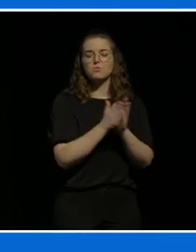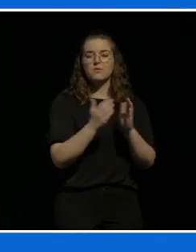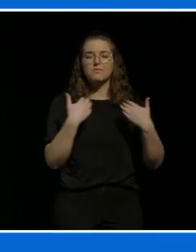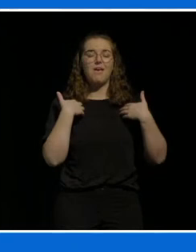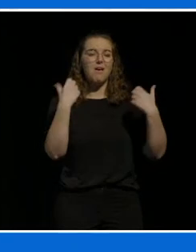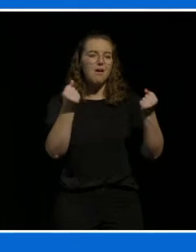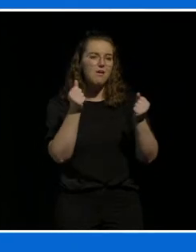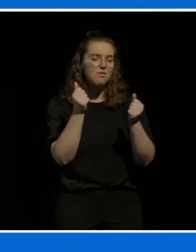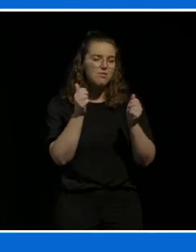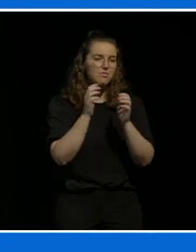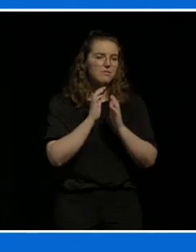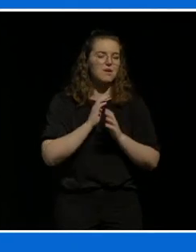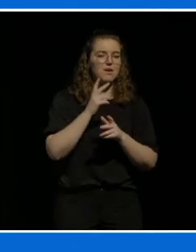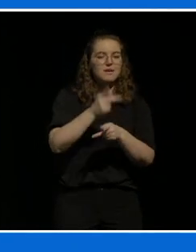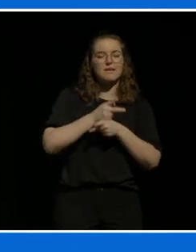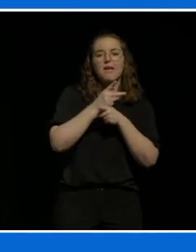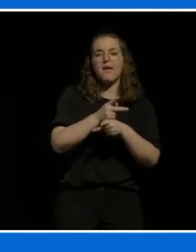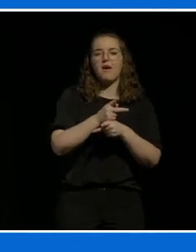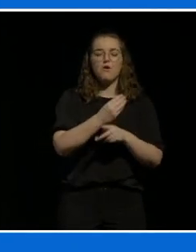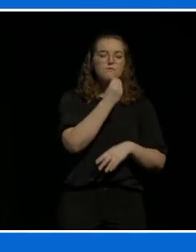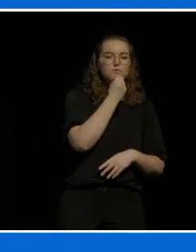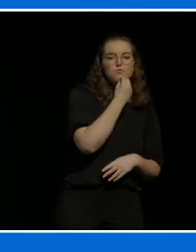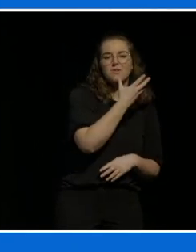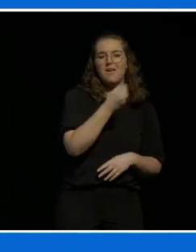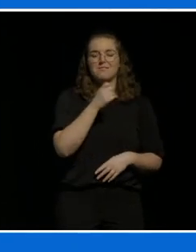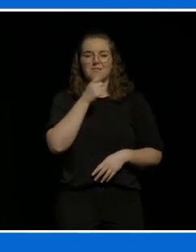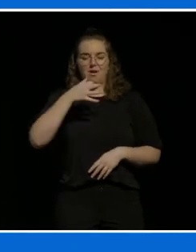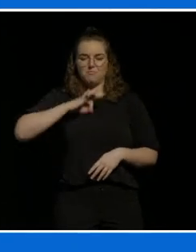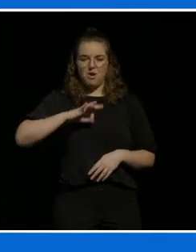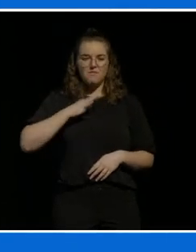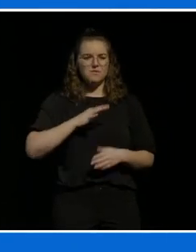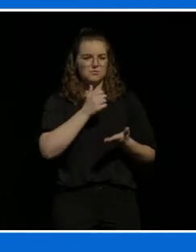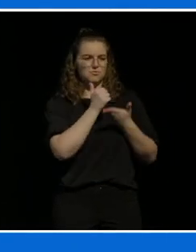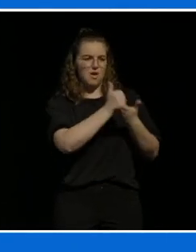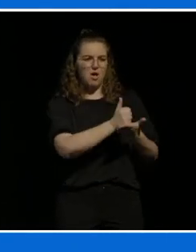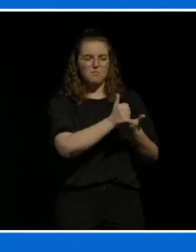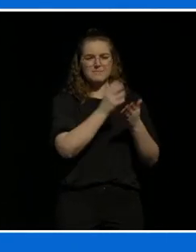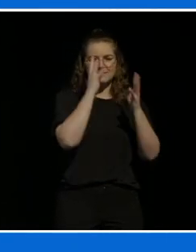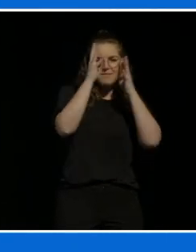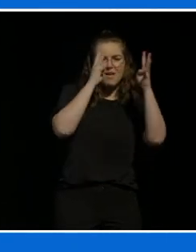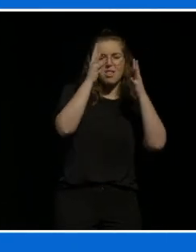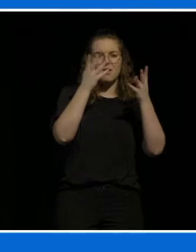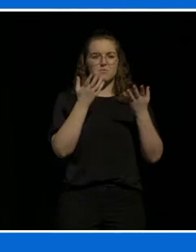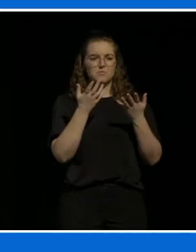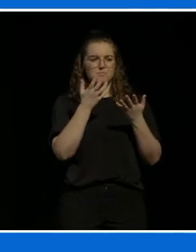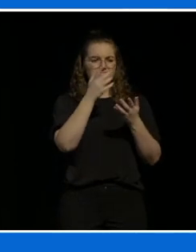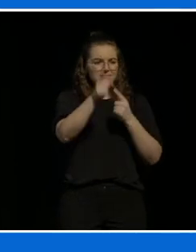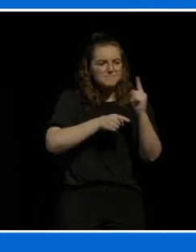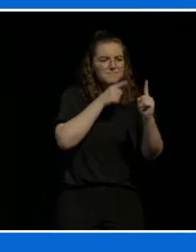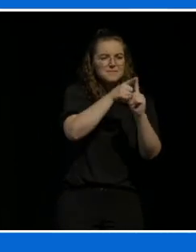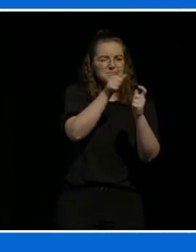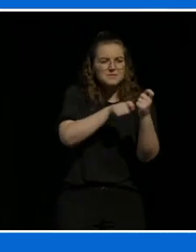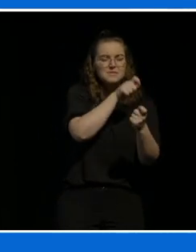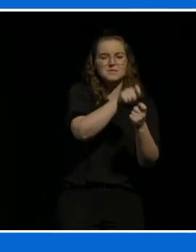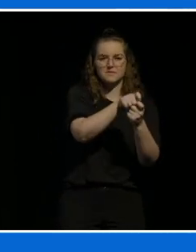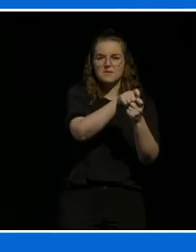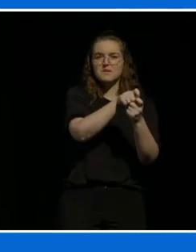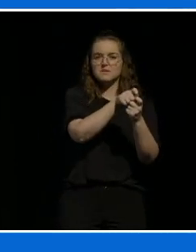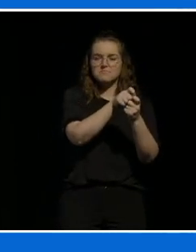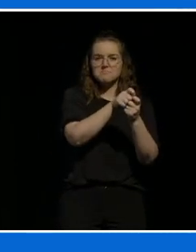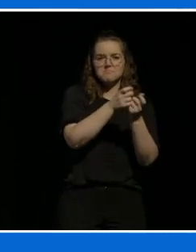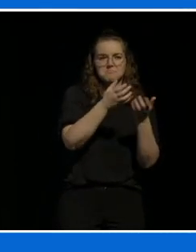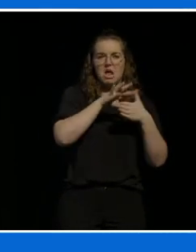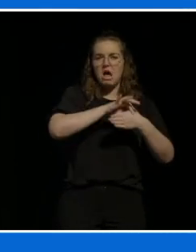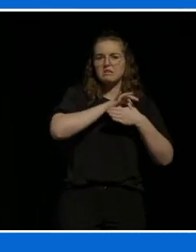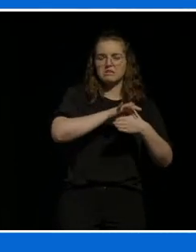and education nonprofits to help develop tailored content based on individual users' needs. And they hope